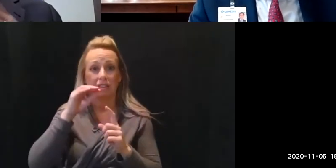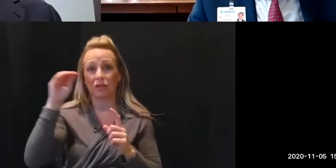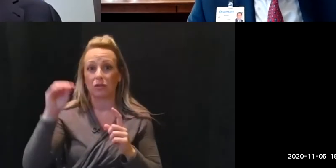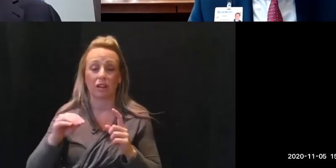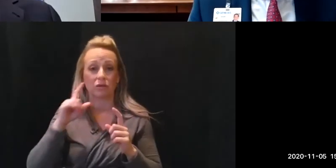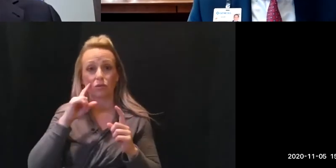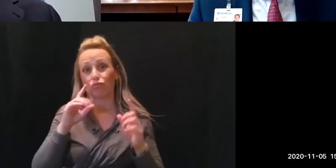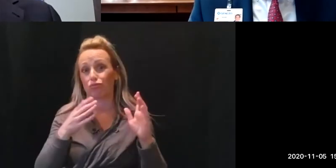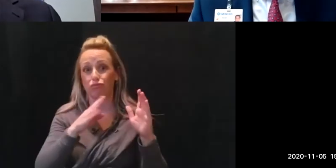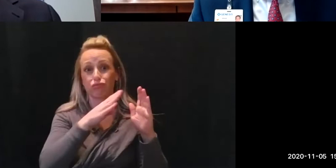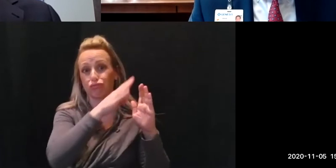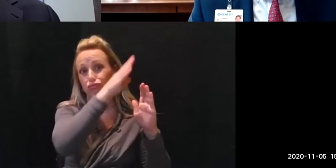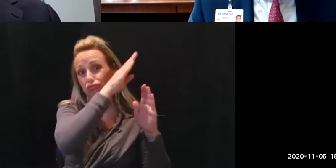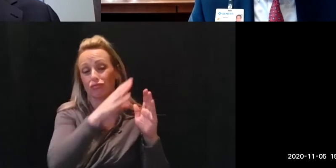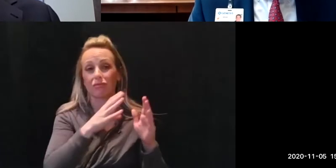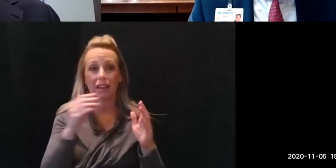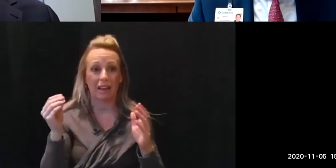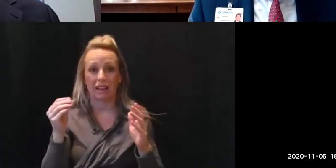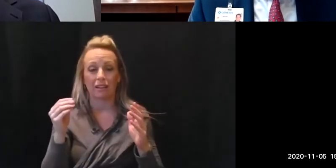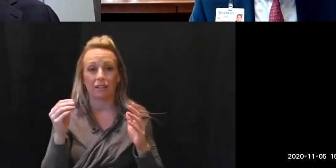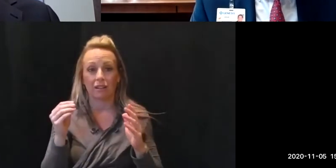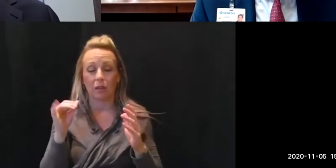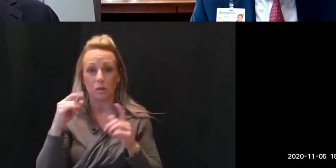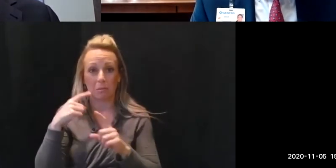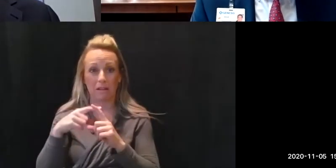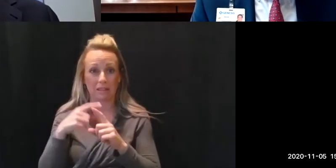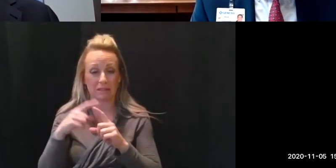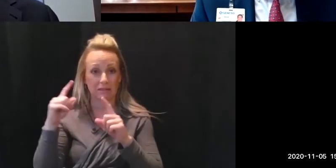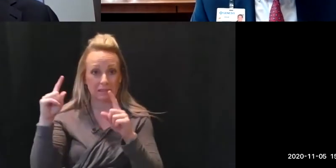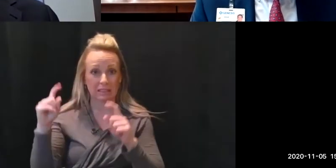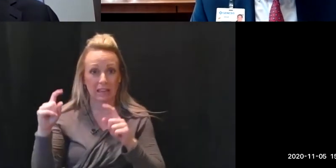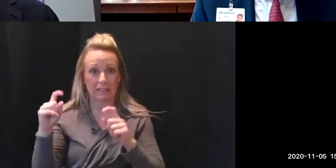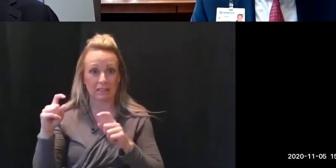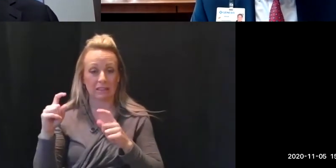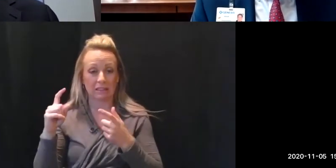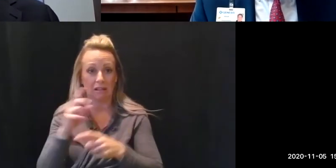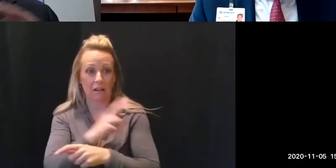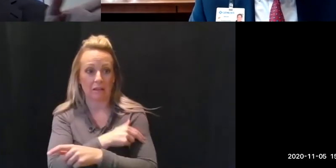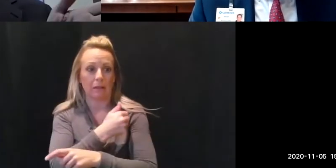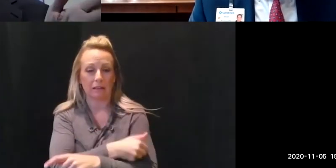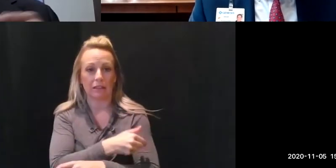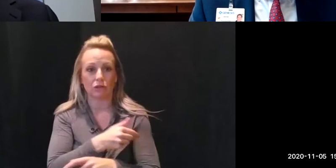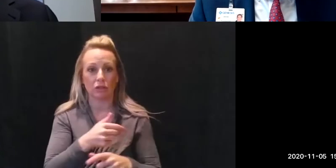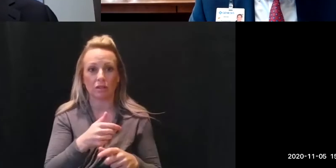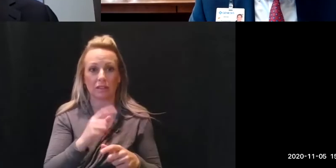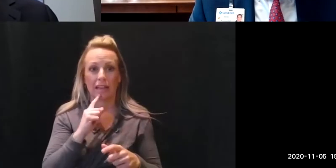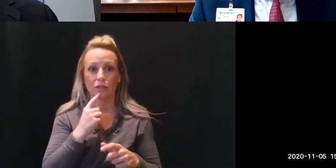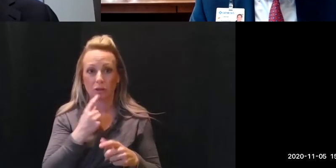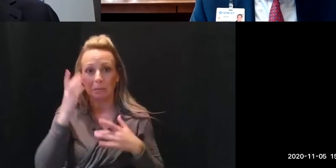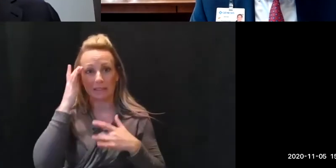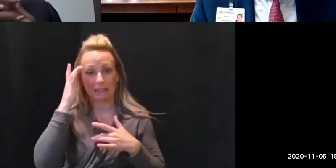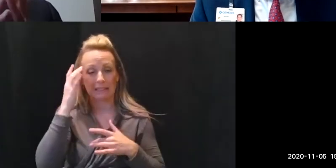increase, which the lagging indicator of those positive tests are hospitalizations, extreme sickness, and